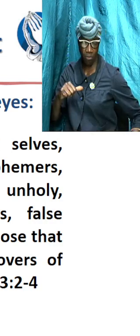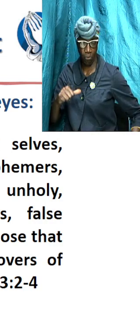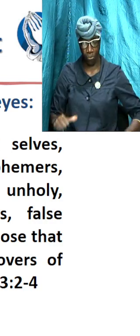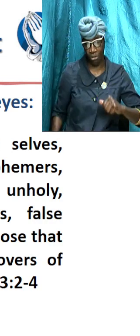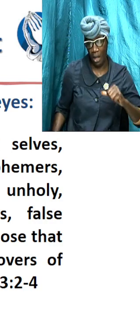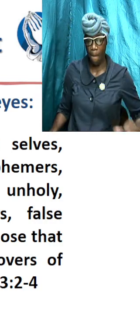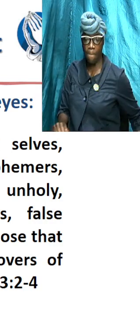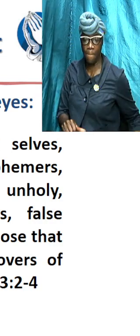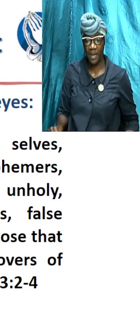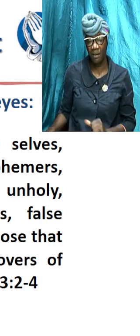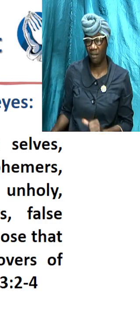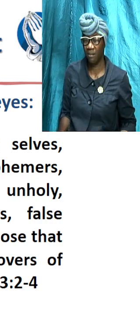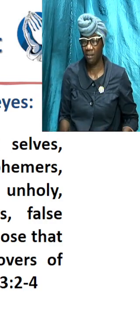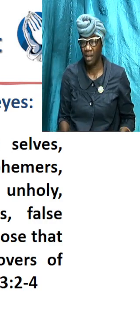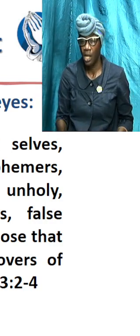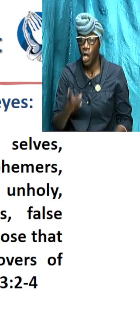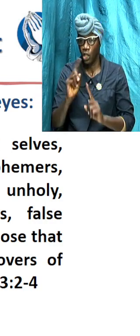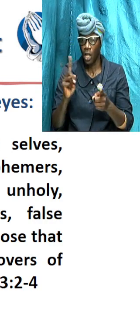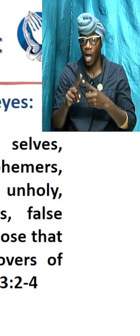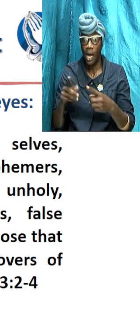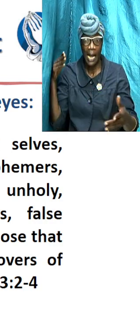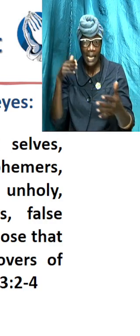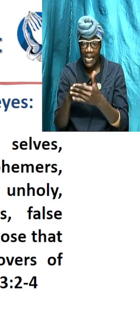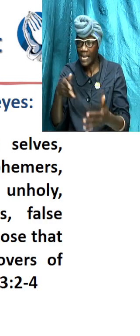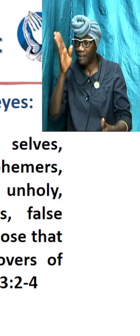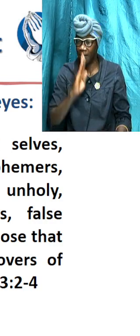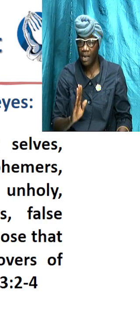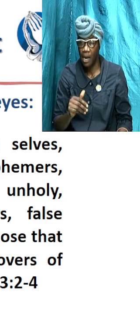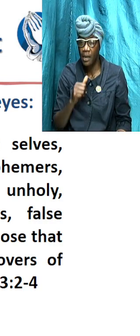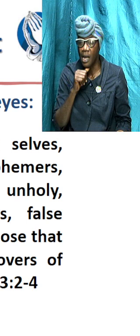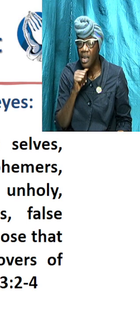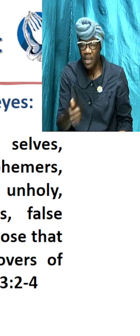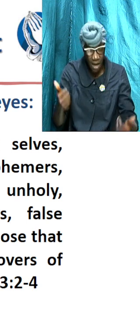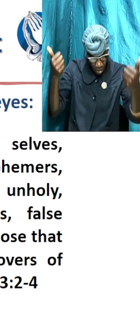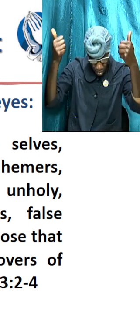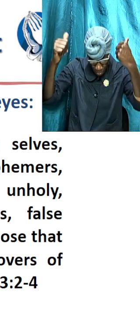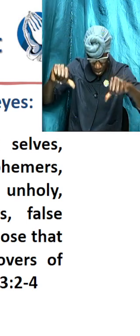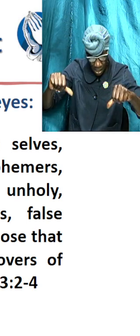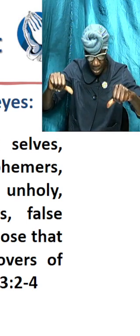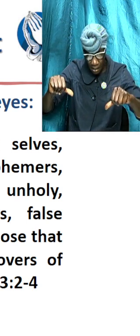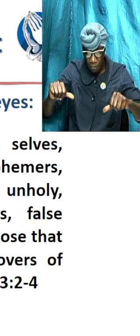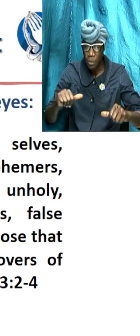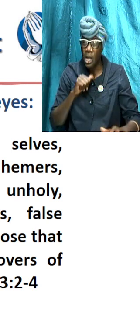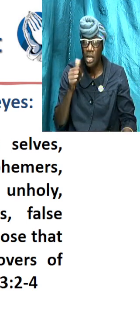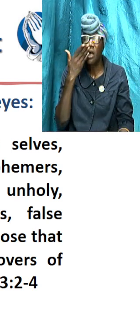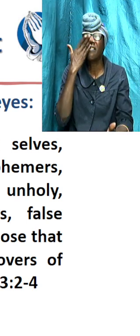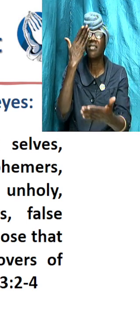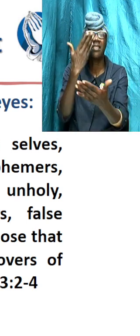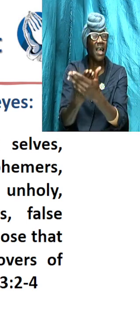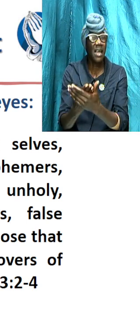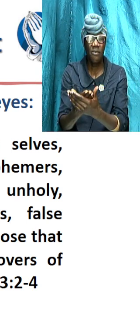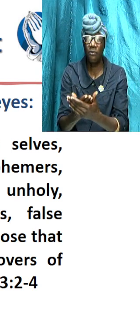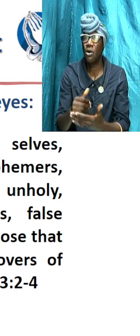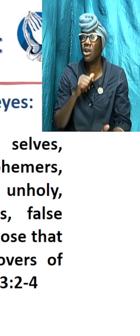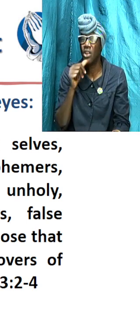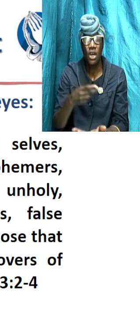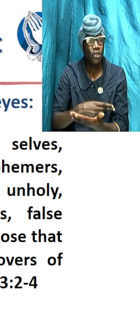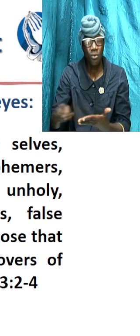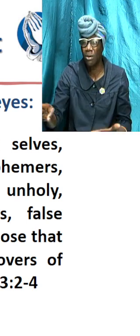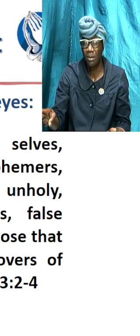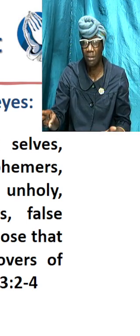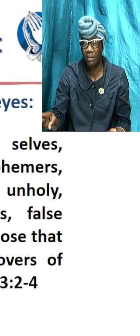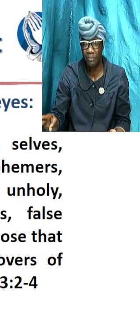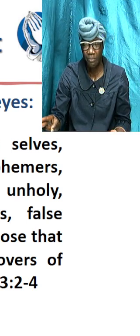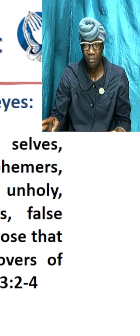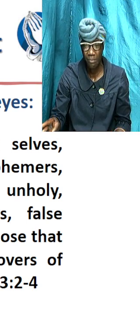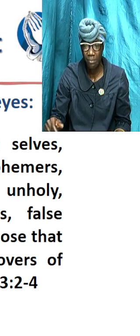proud, blasphemers, disobedient to parents, unthankful, unholy, without natural